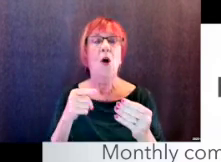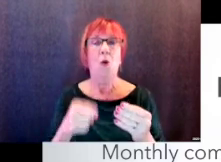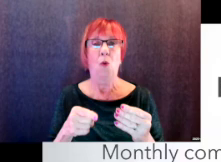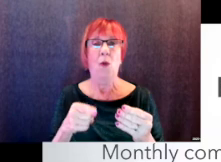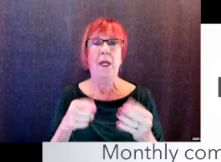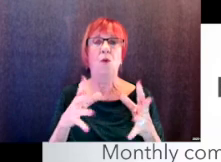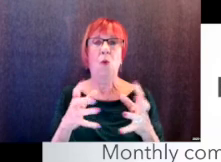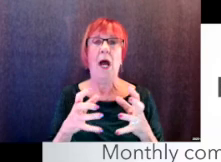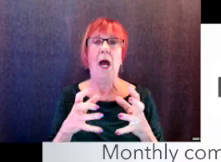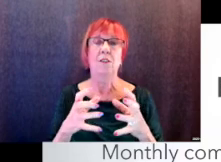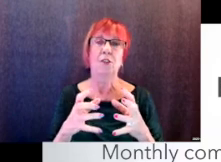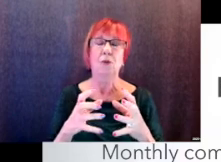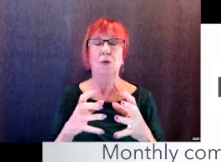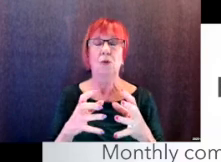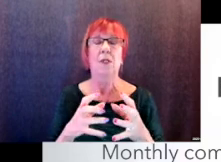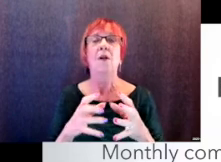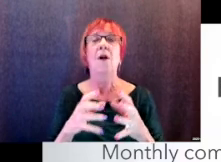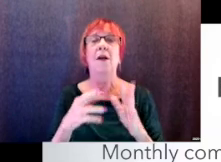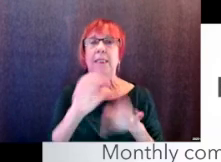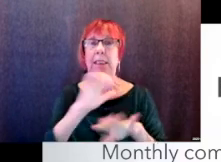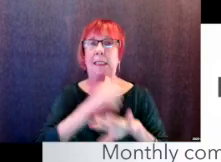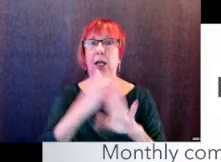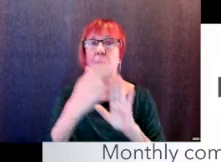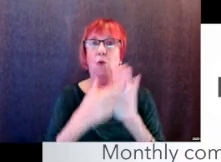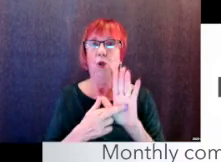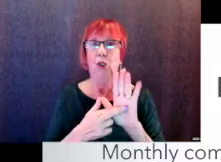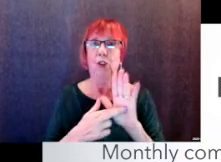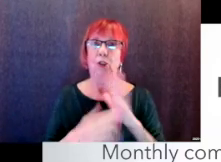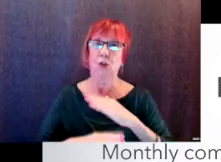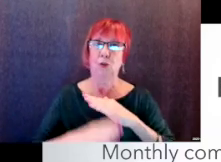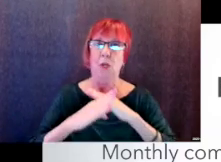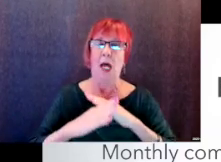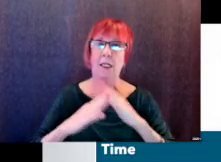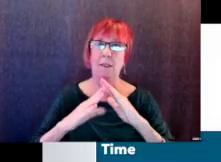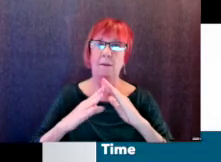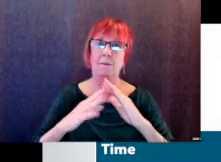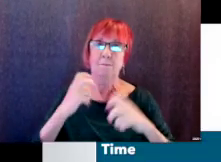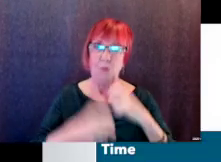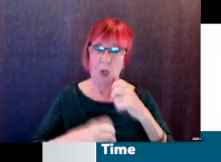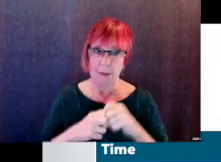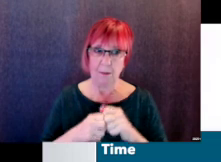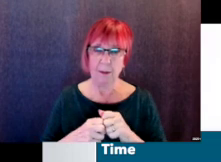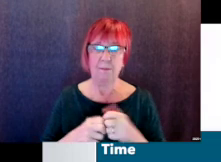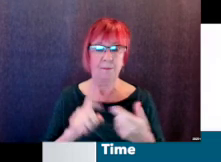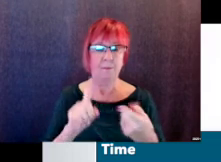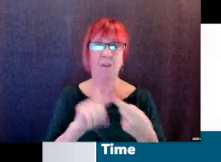communication between staff and the community. Next slide, please.